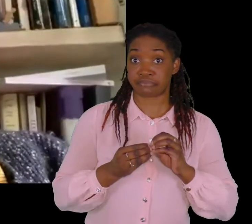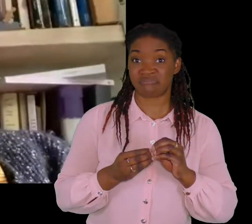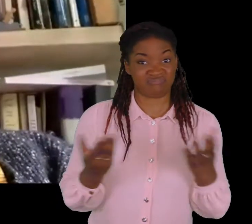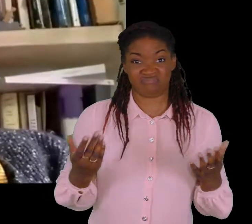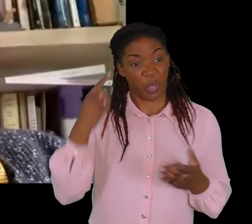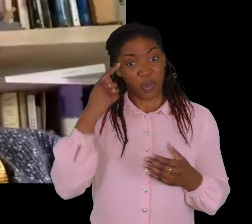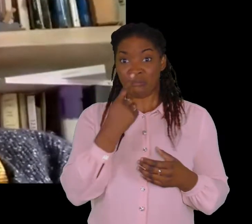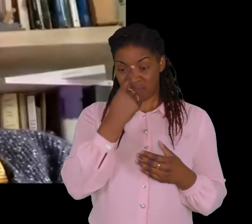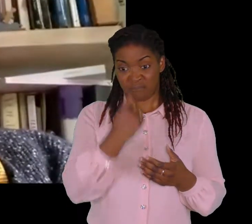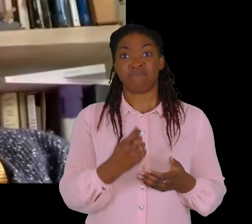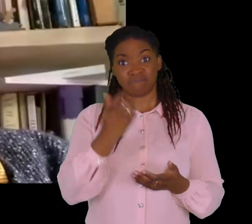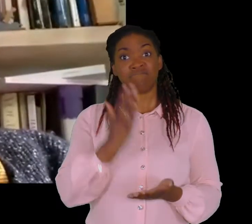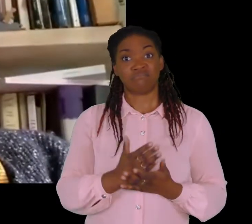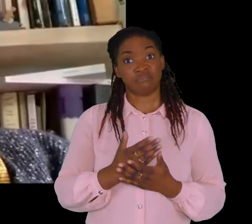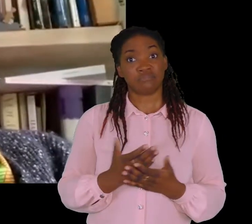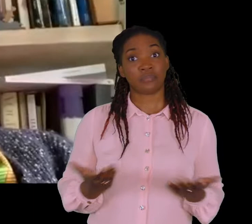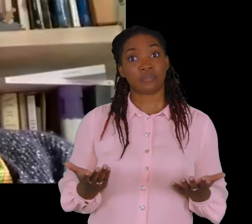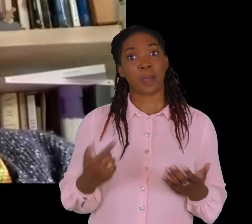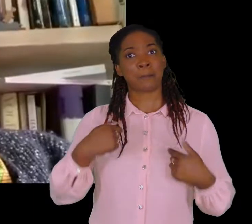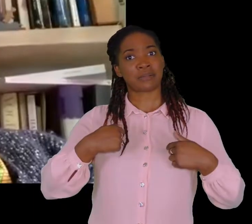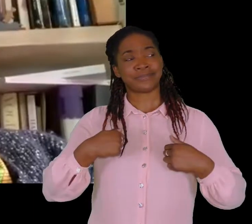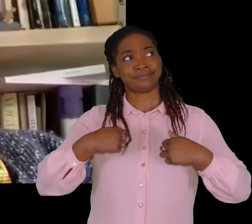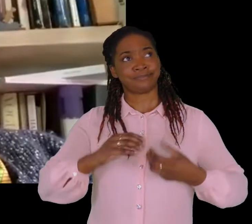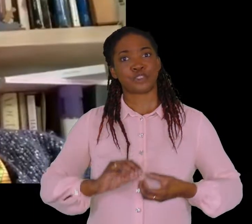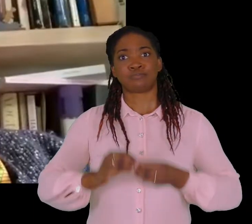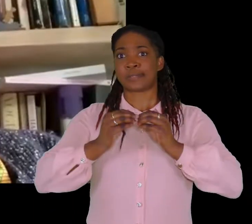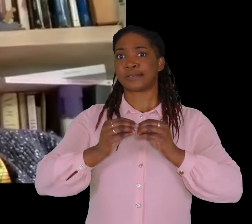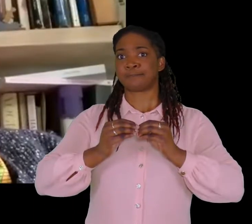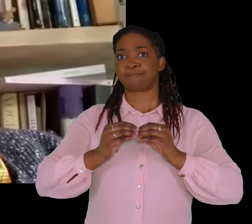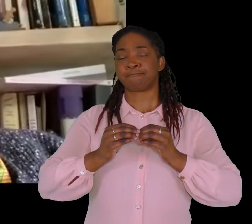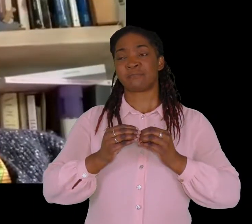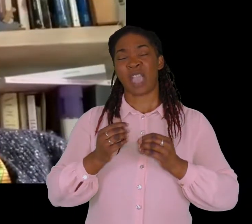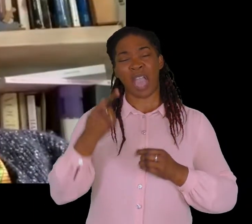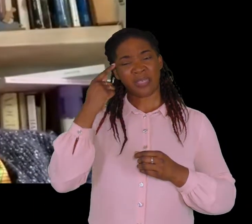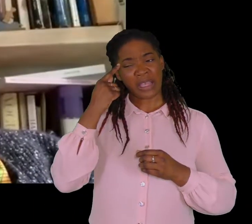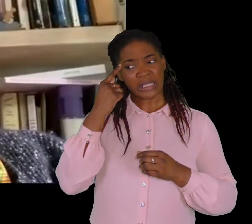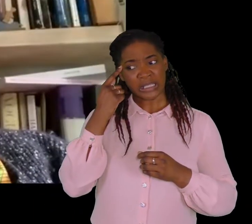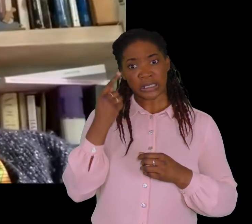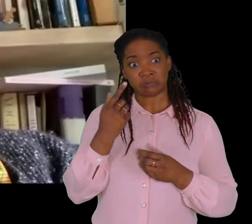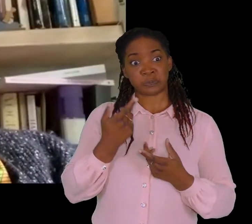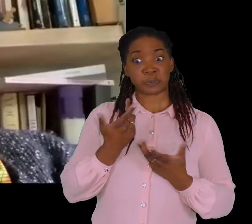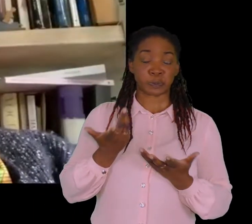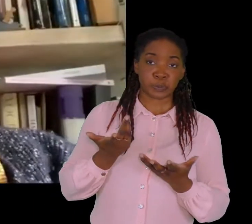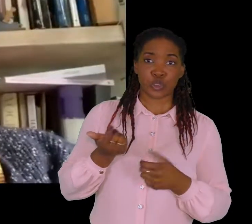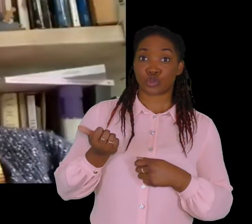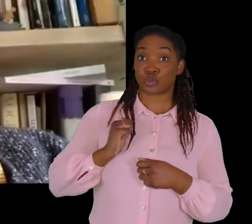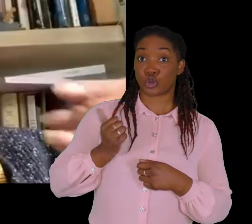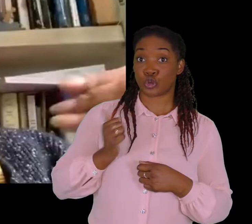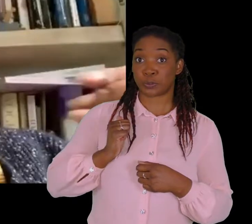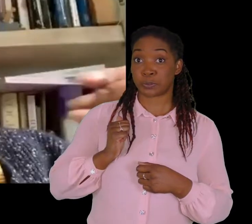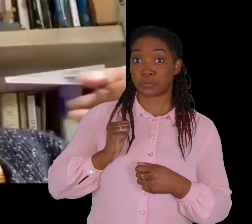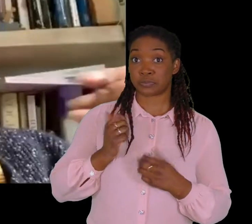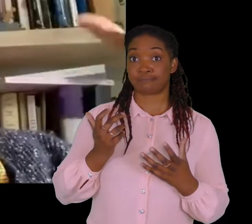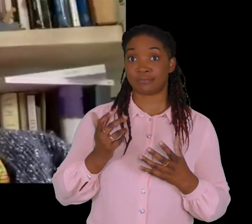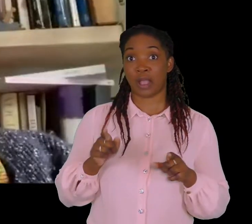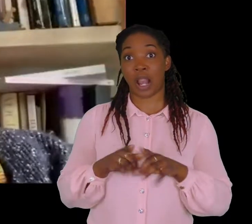maker. But also as a maker, it was assumed that as